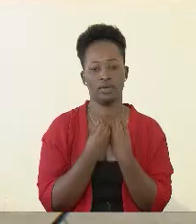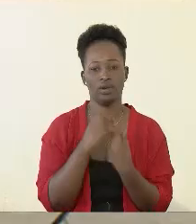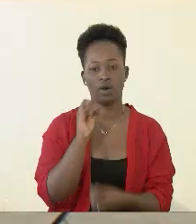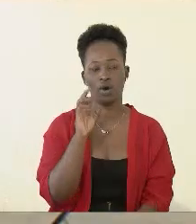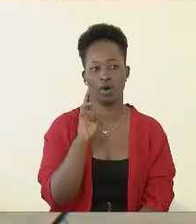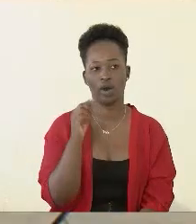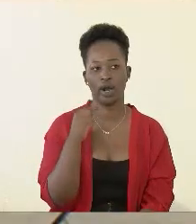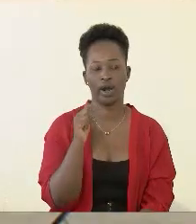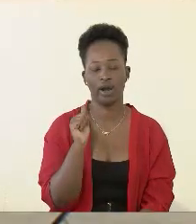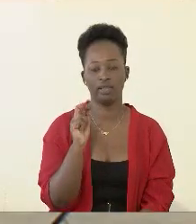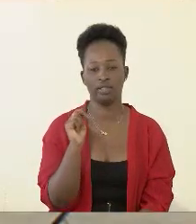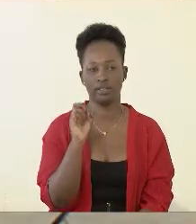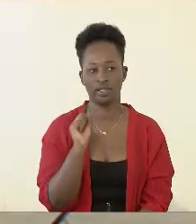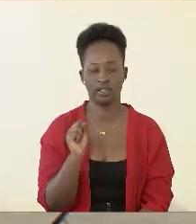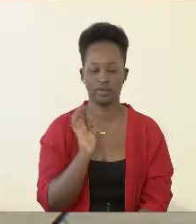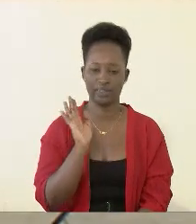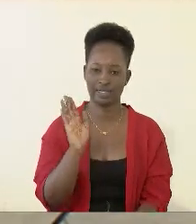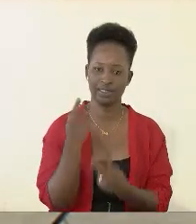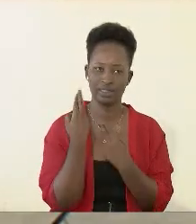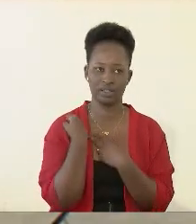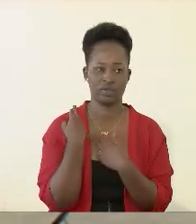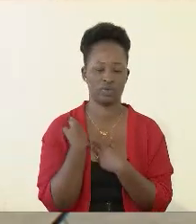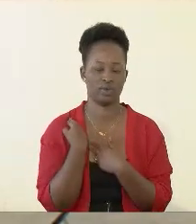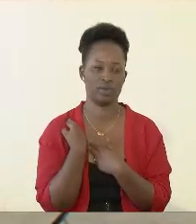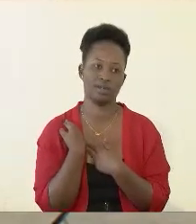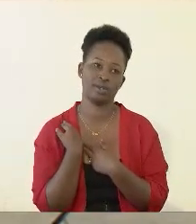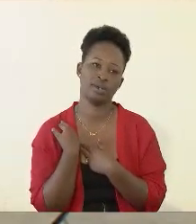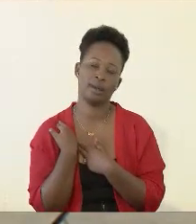that are responsible